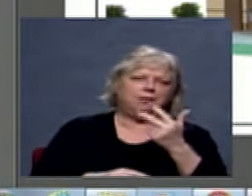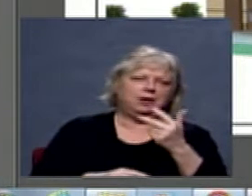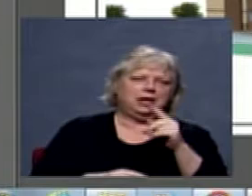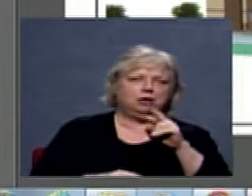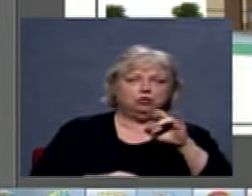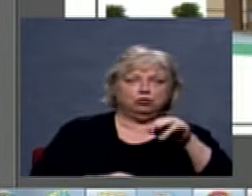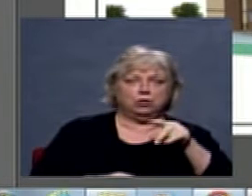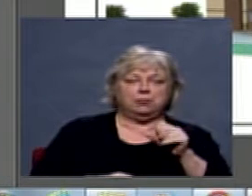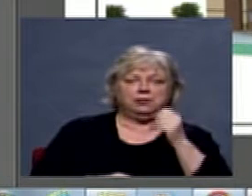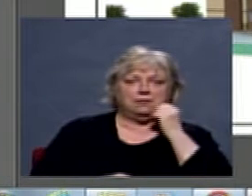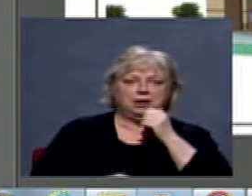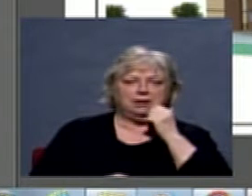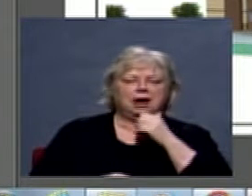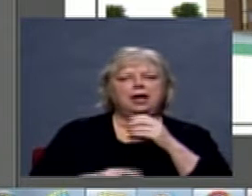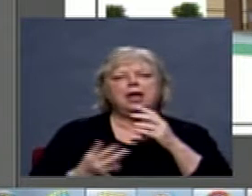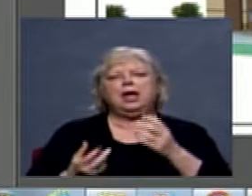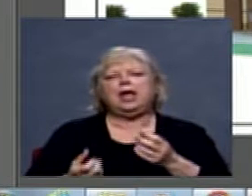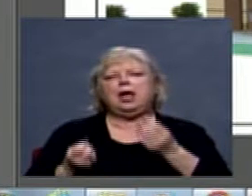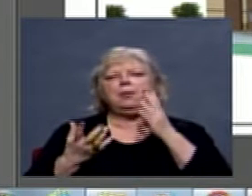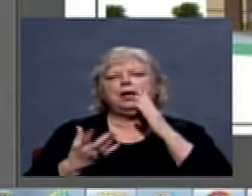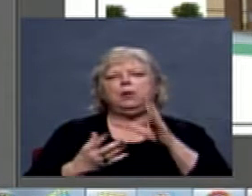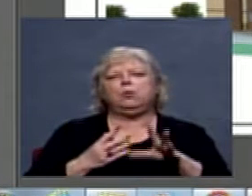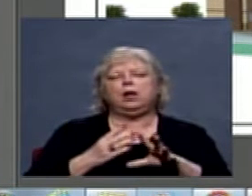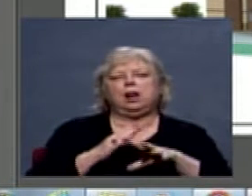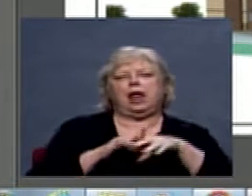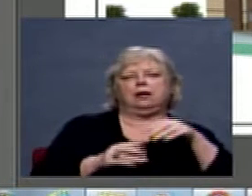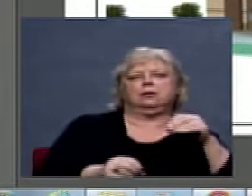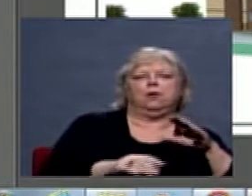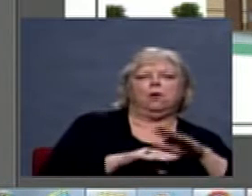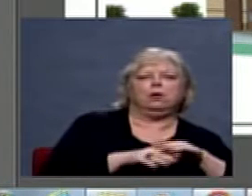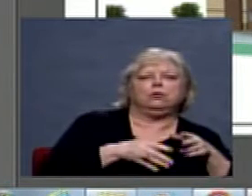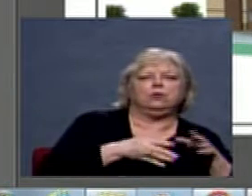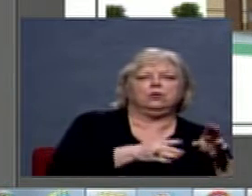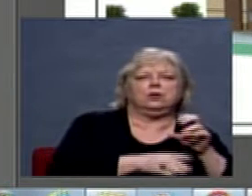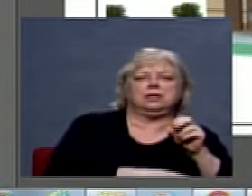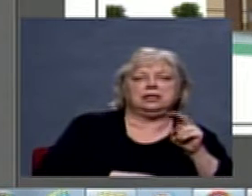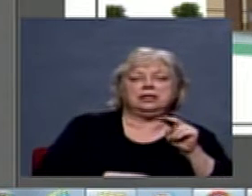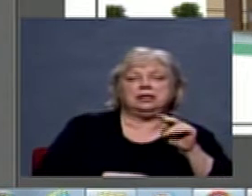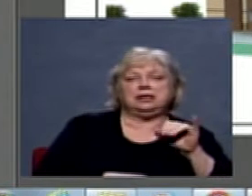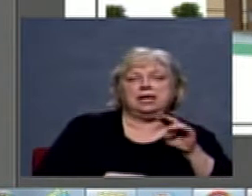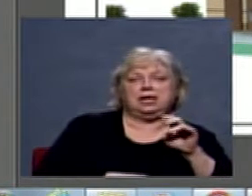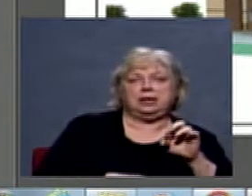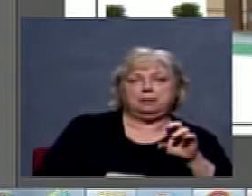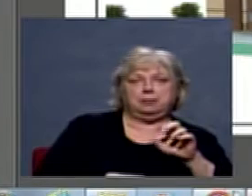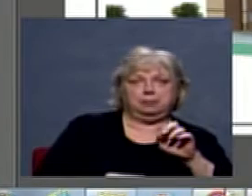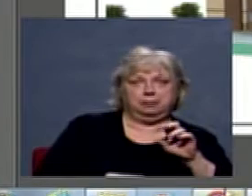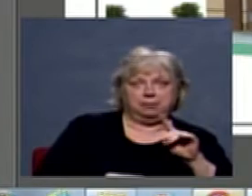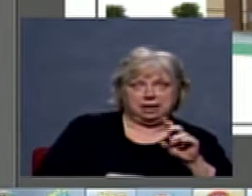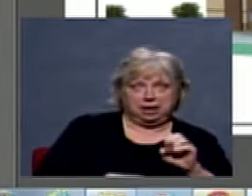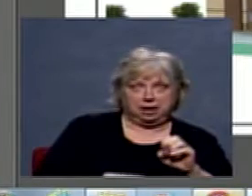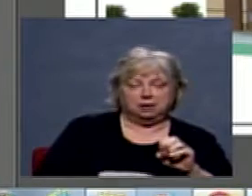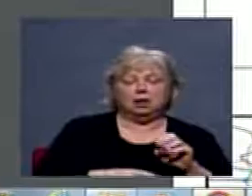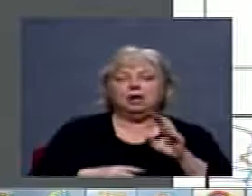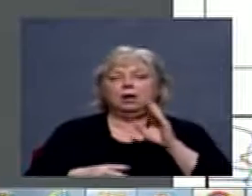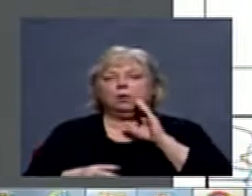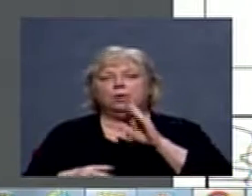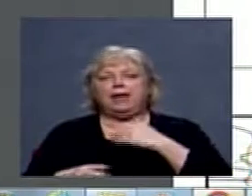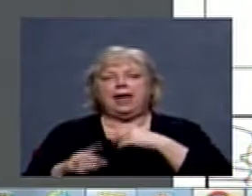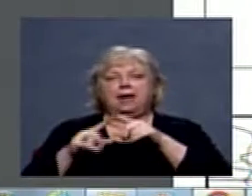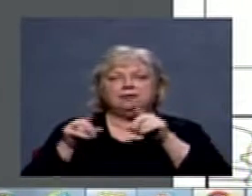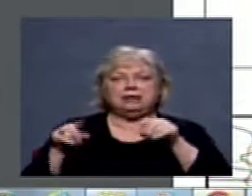will exit on Sunnymead. Does he have any idea? Are there going to be directional signs